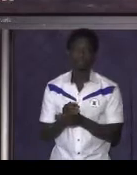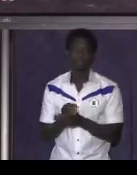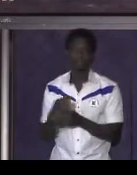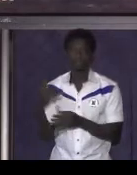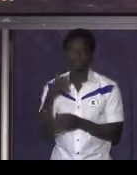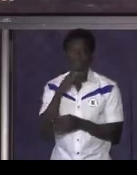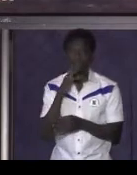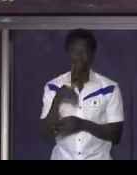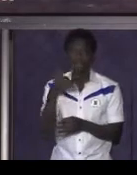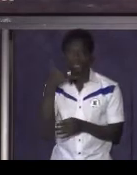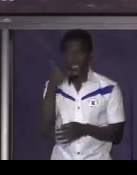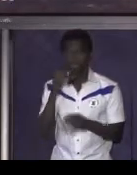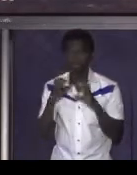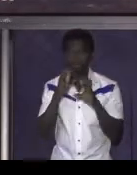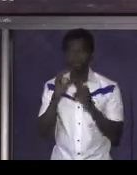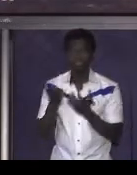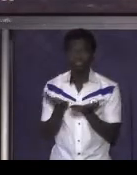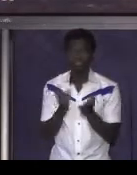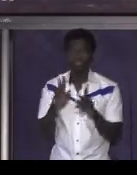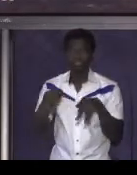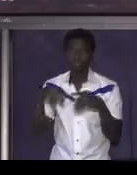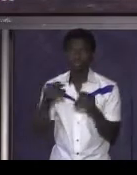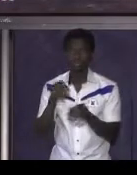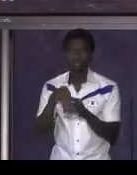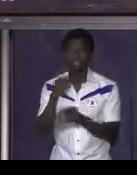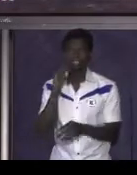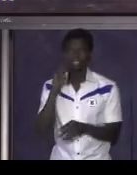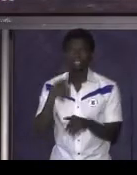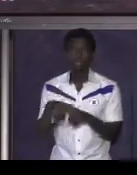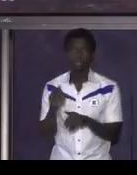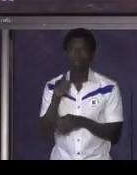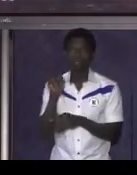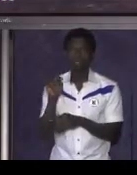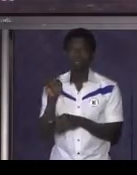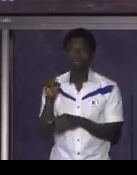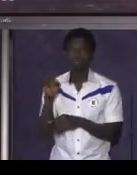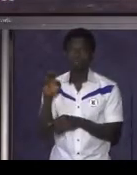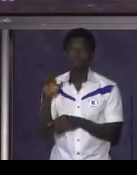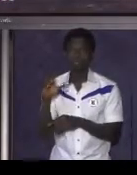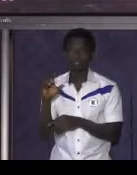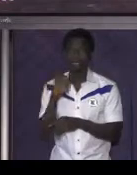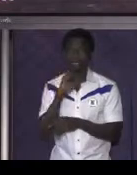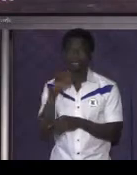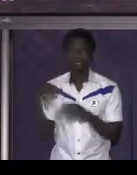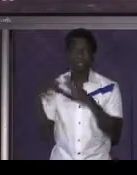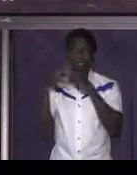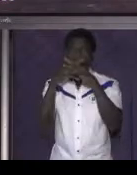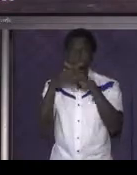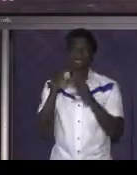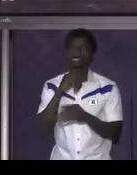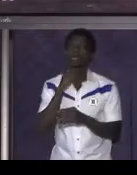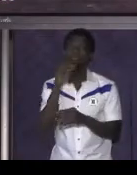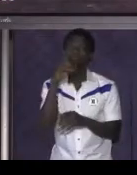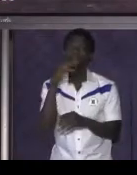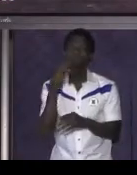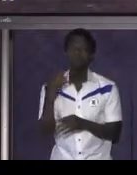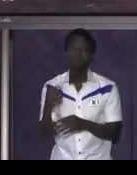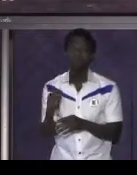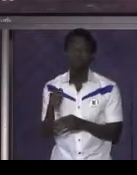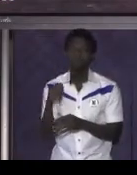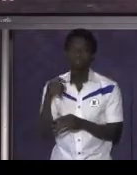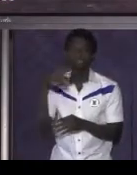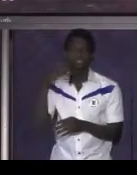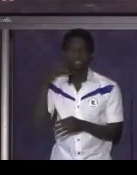are telecommunication service provider in Nigeria, but T-Mobile is in America, so it's not one of the telecommunication